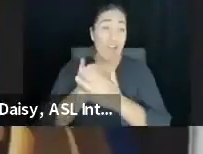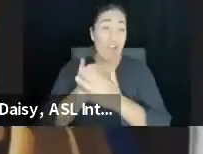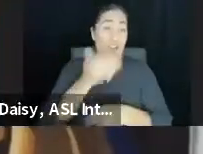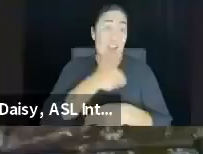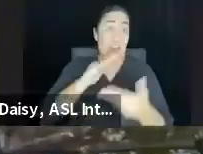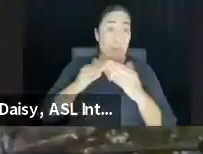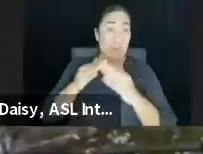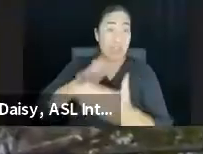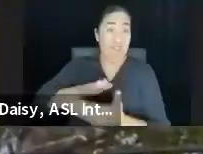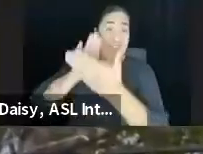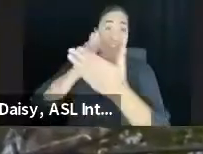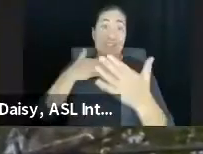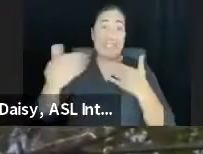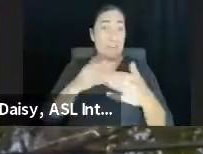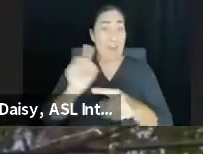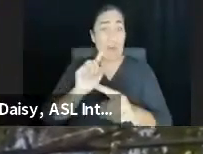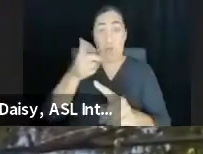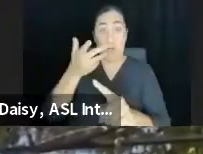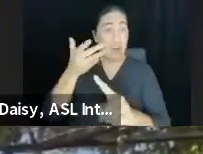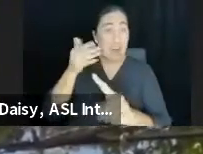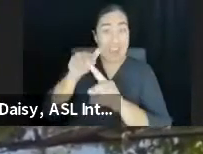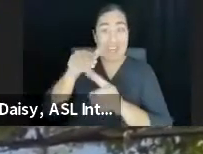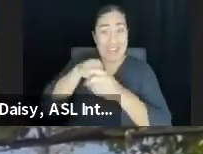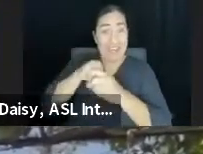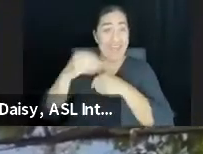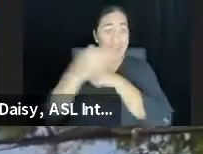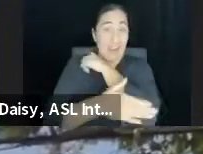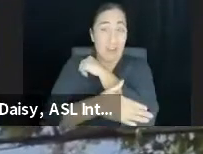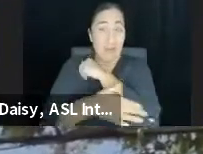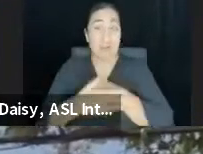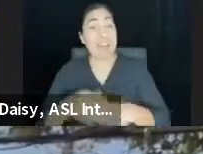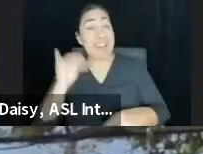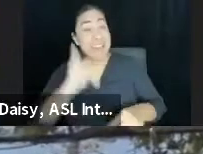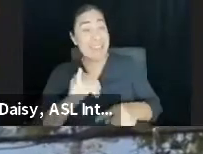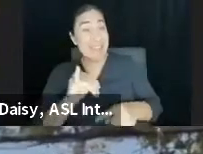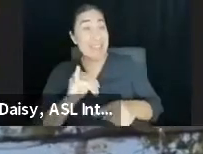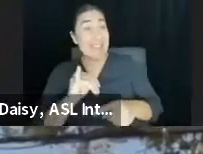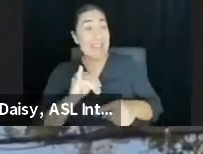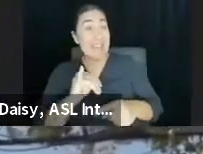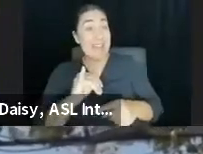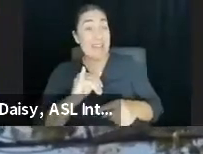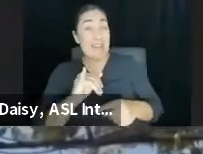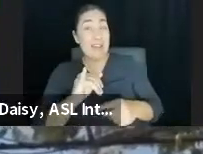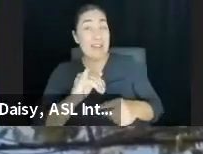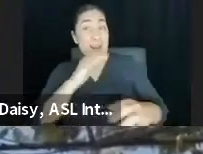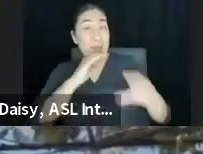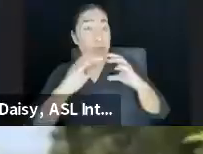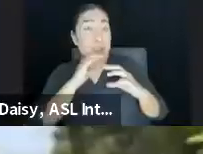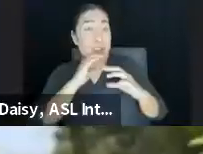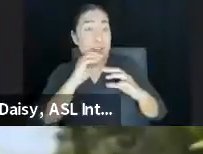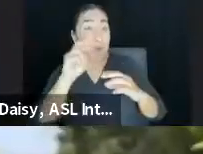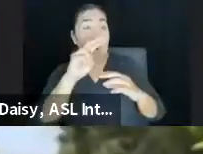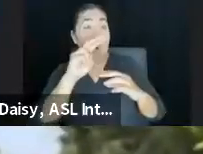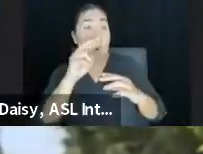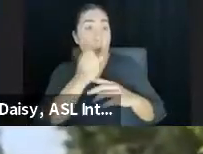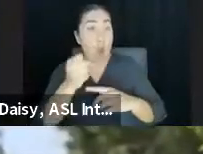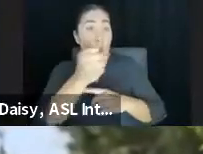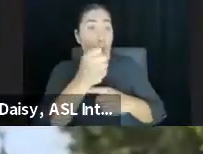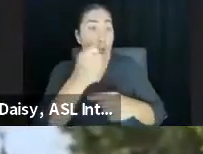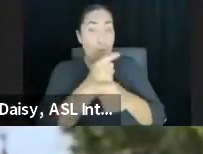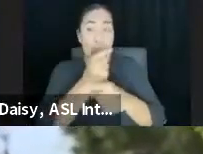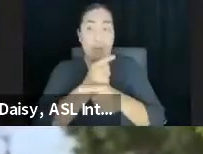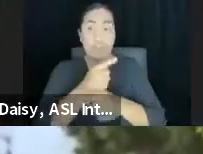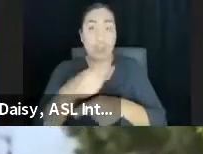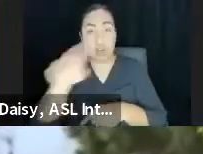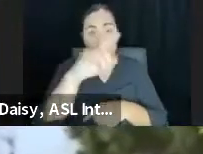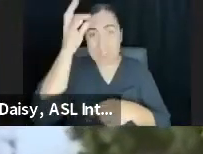a tough one. But we created this space to educate, to help, and to understand. Food sovereignty isn't